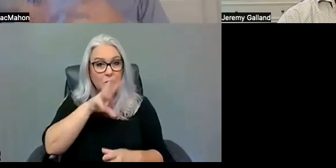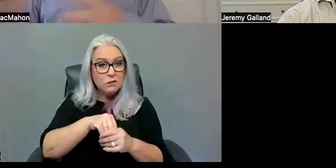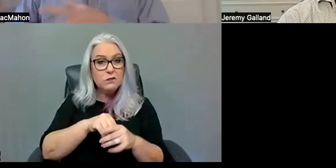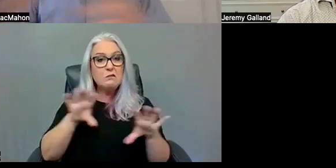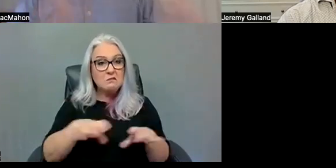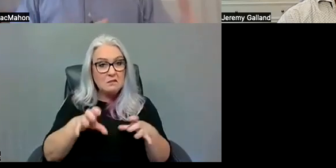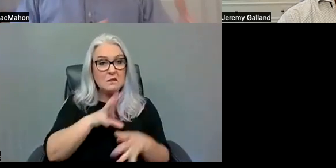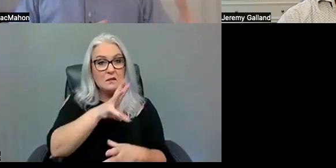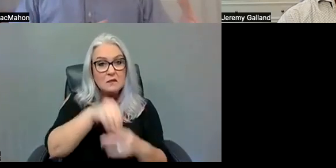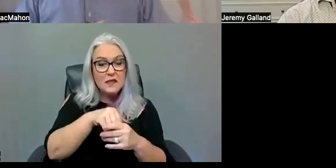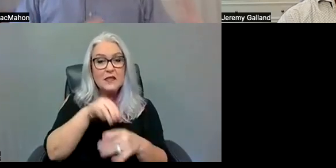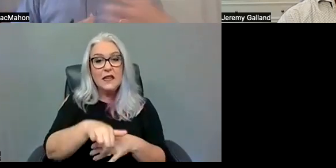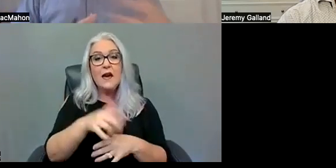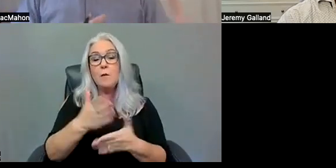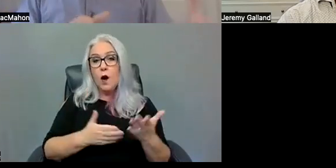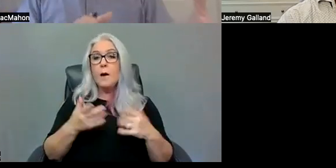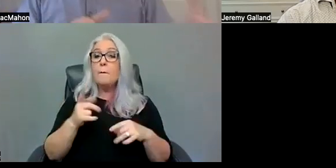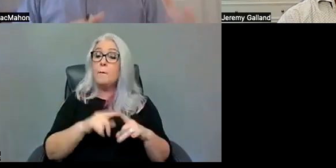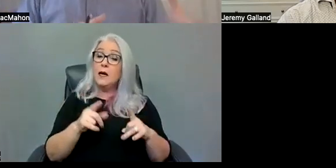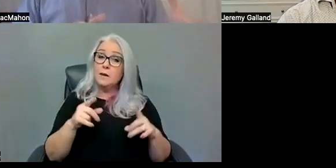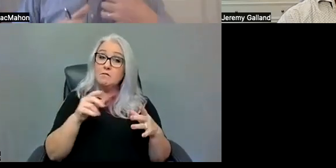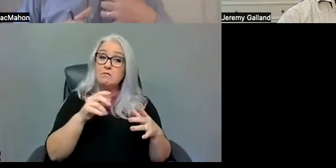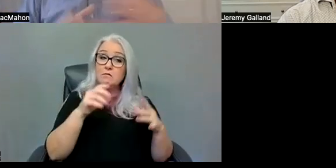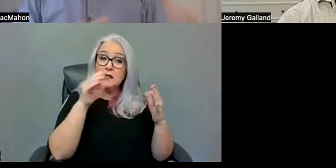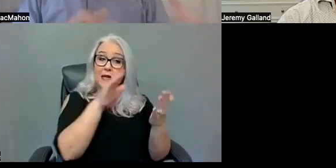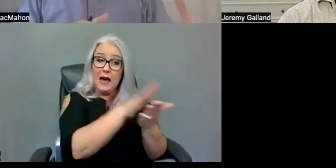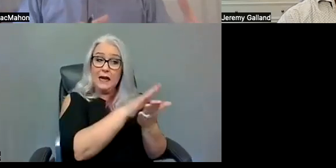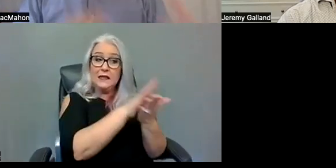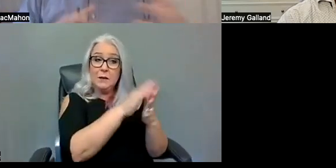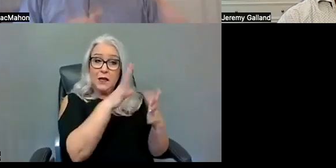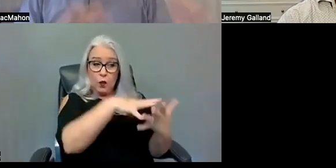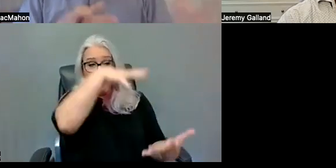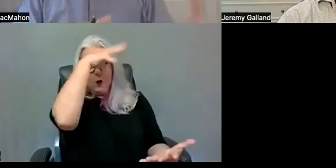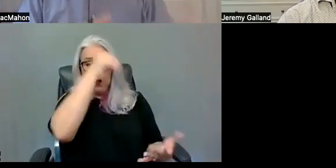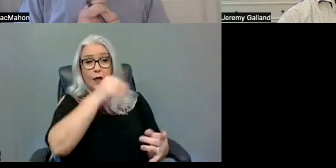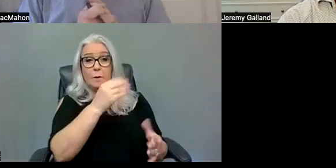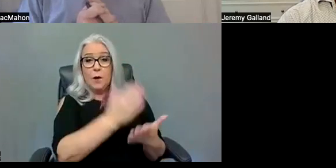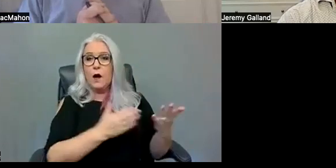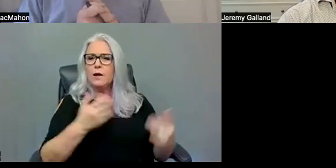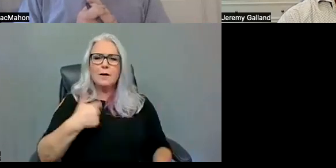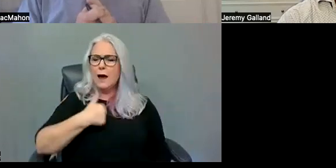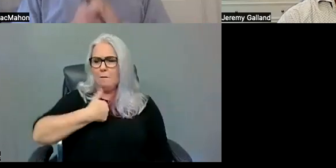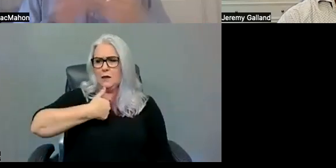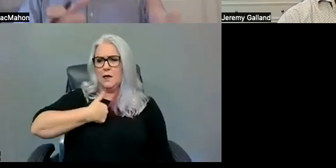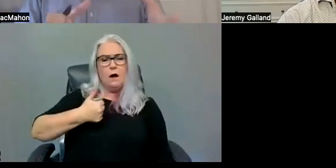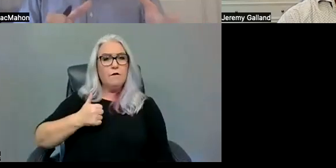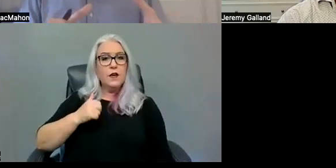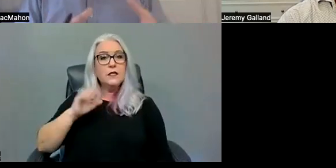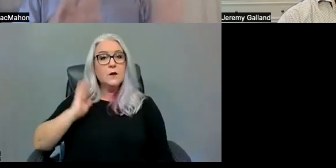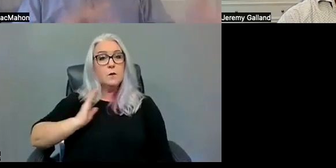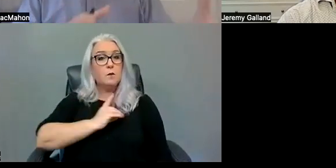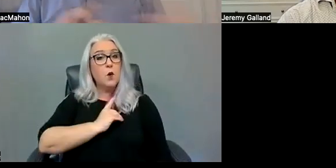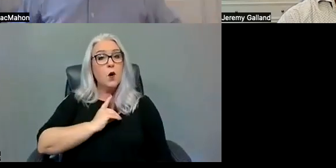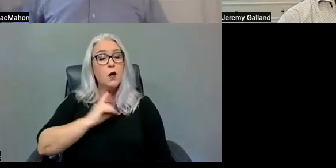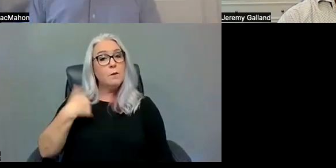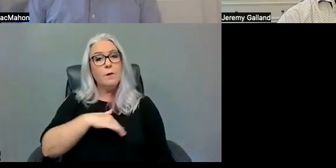on. The academic side of things is not, my view would not be for me to come in as a board member and have a strong point of view on.